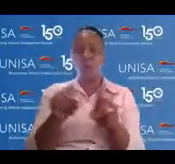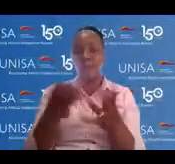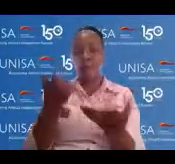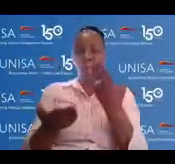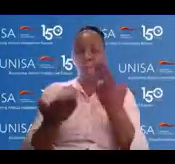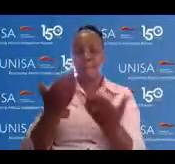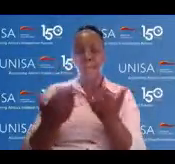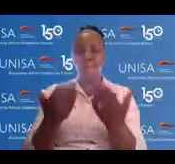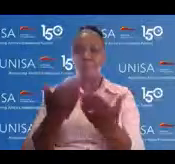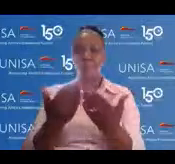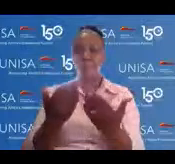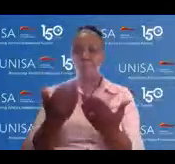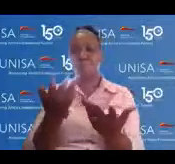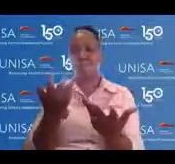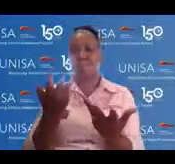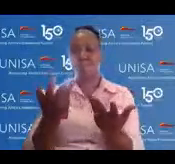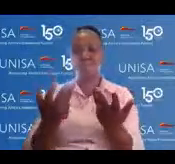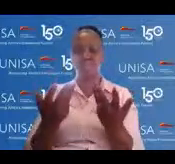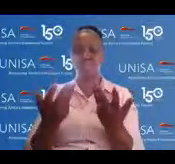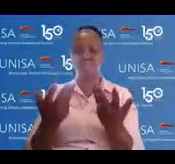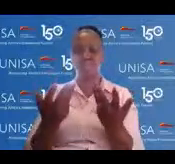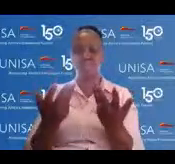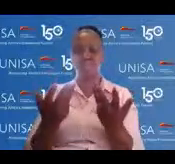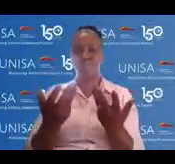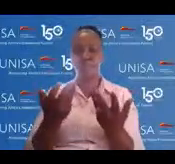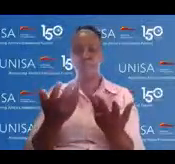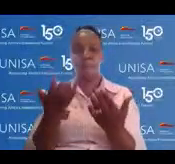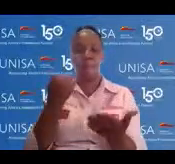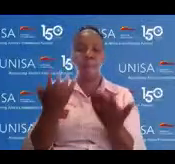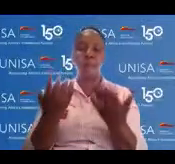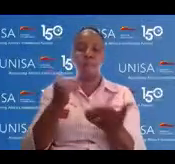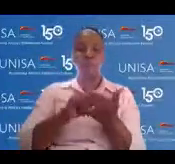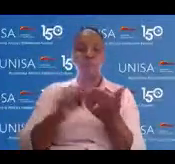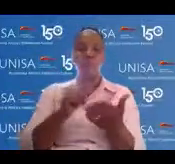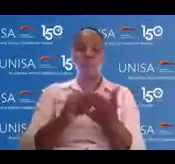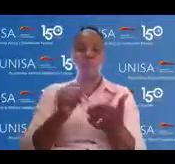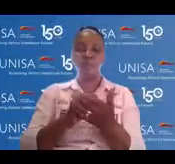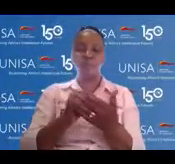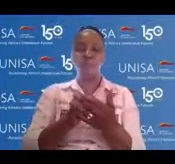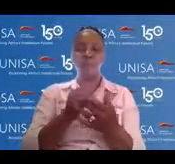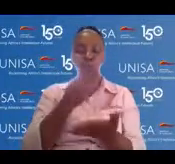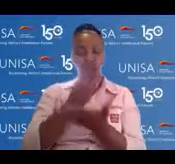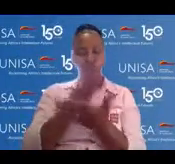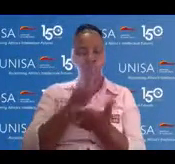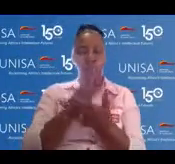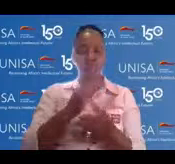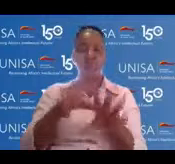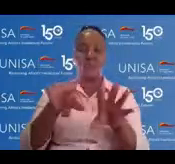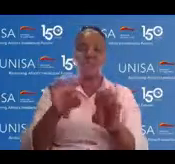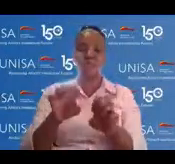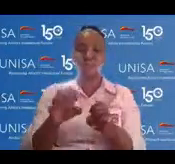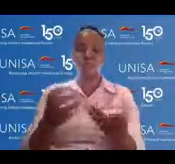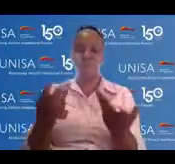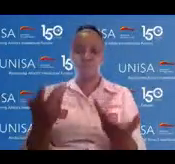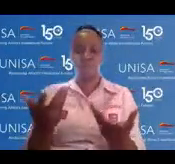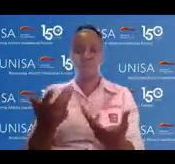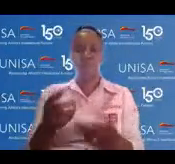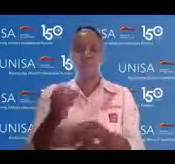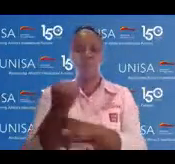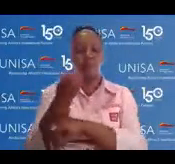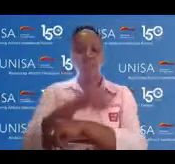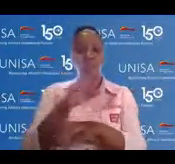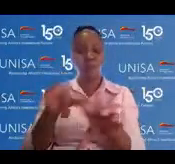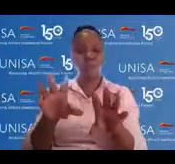be writing an actual examination. So on the day of your examination, you will access